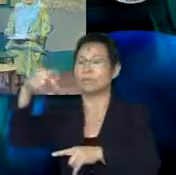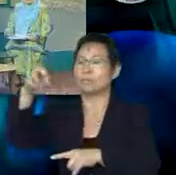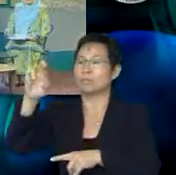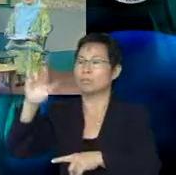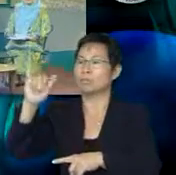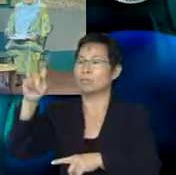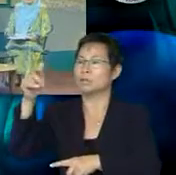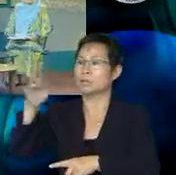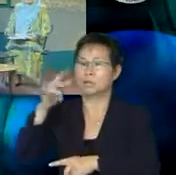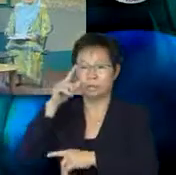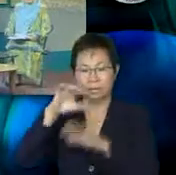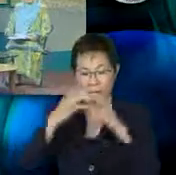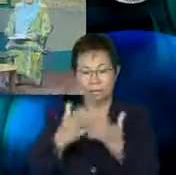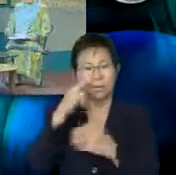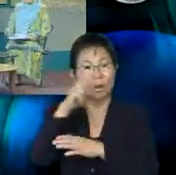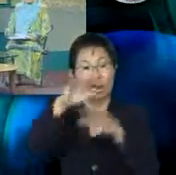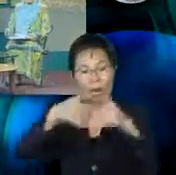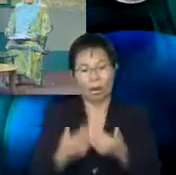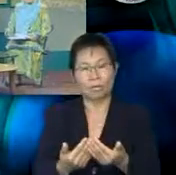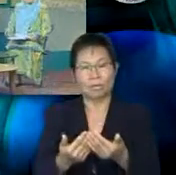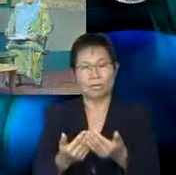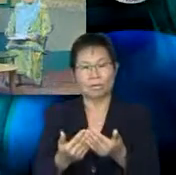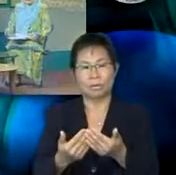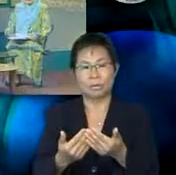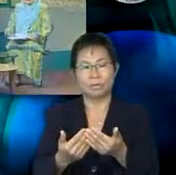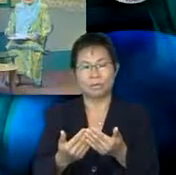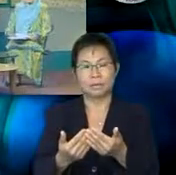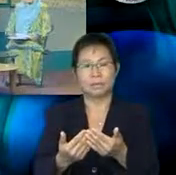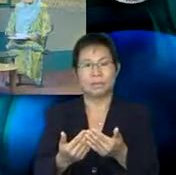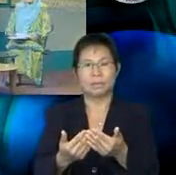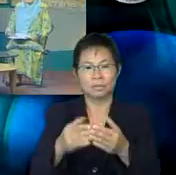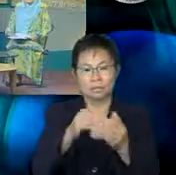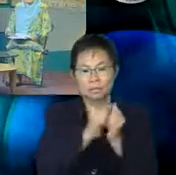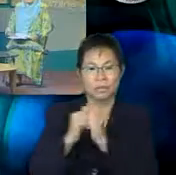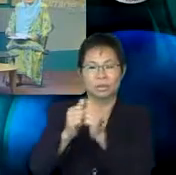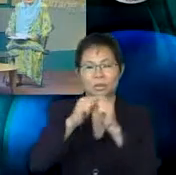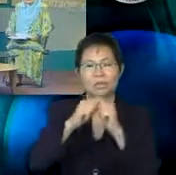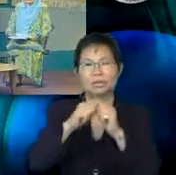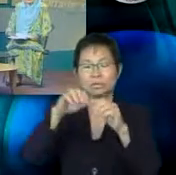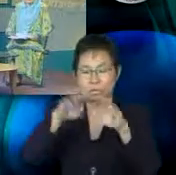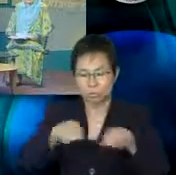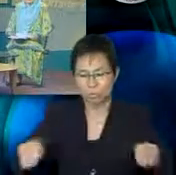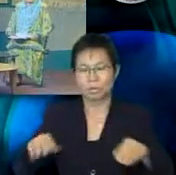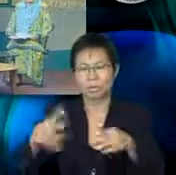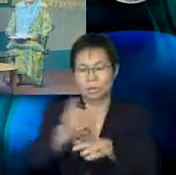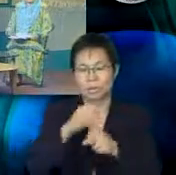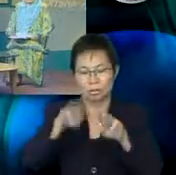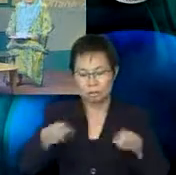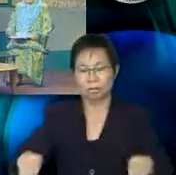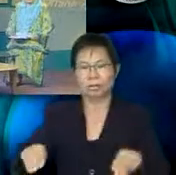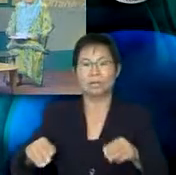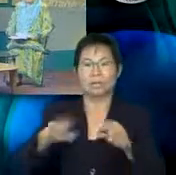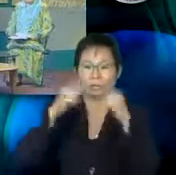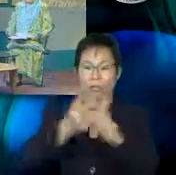to look at how she engages her students in group work and gets them to participate in an